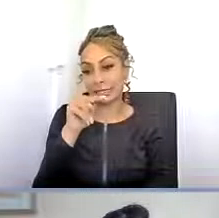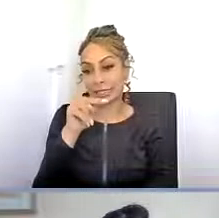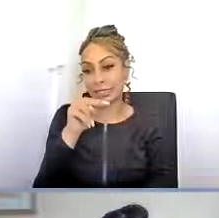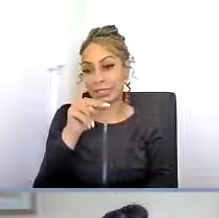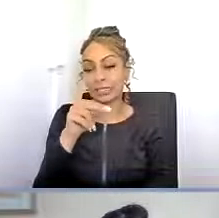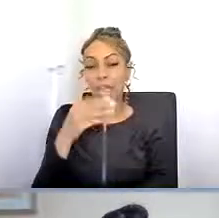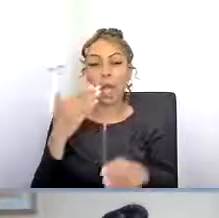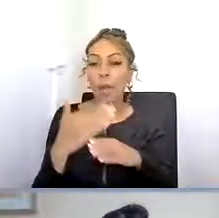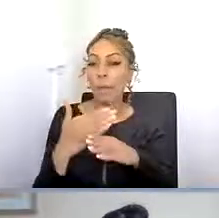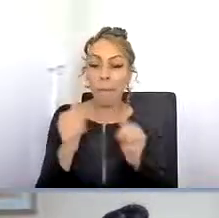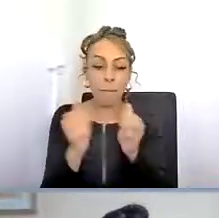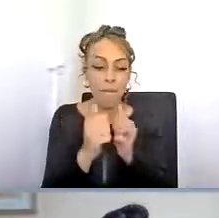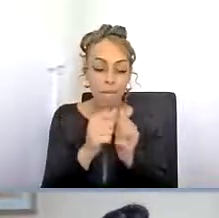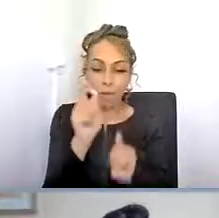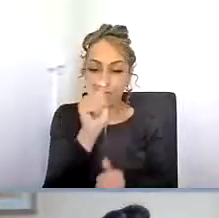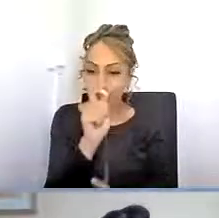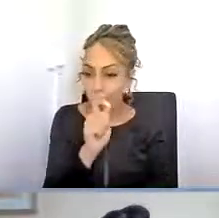on paper to include